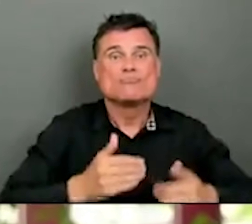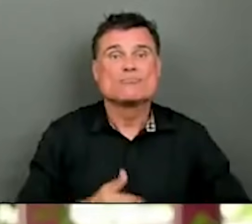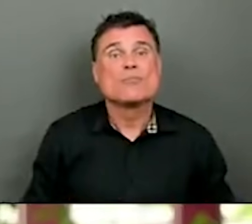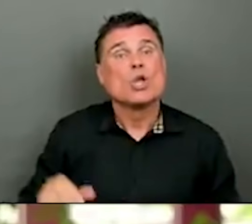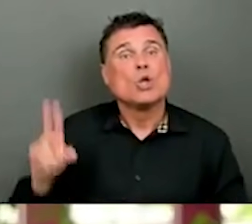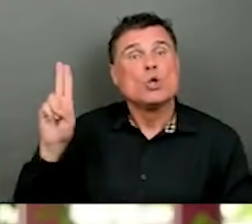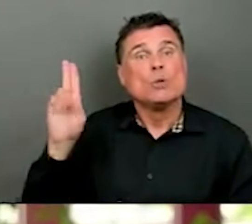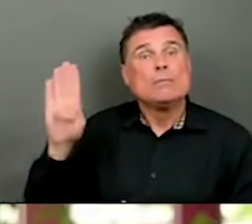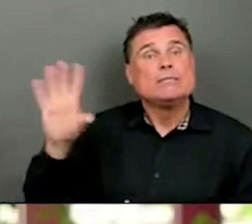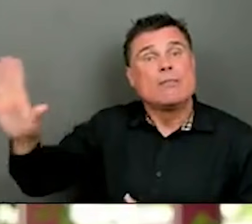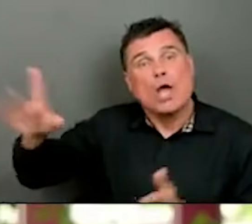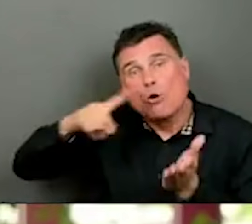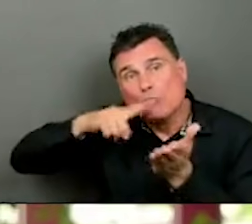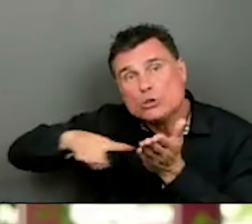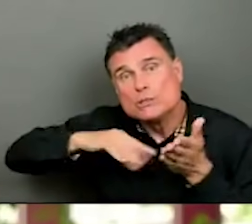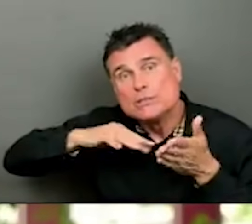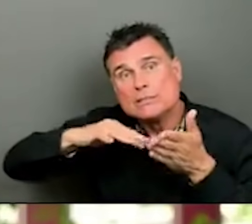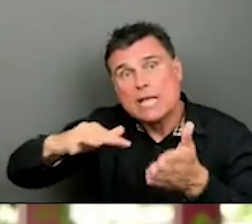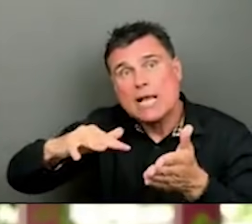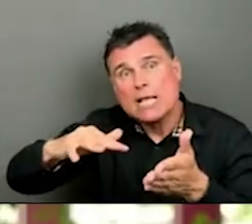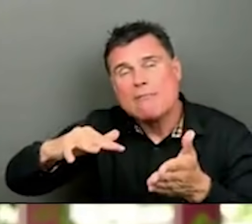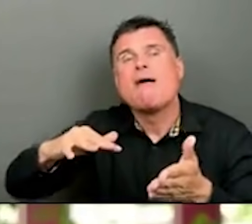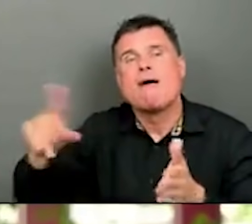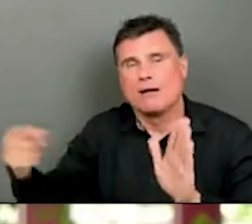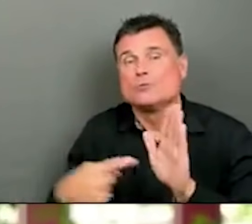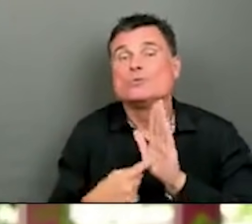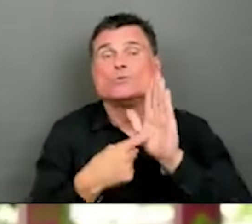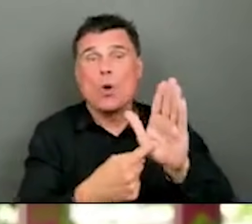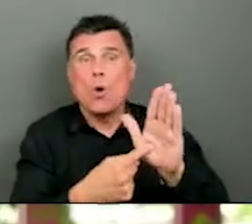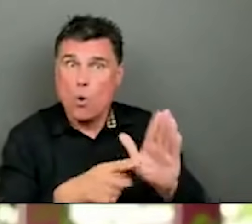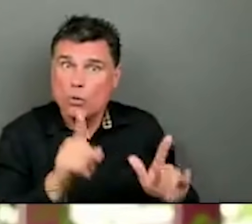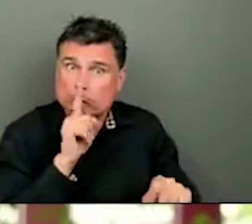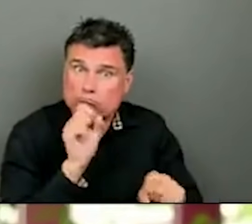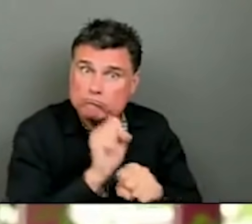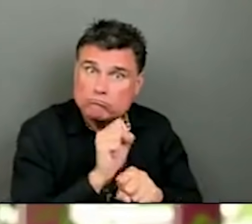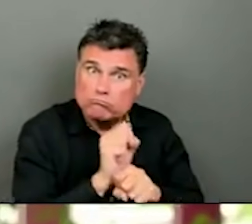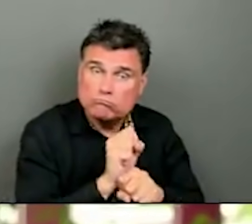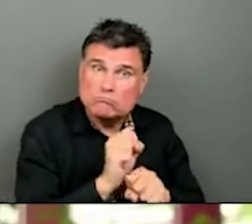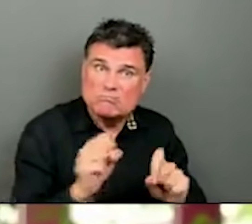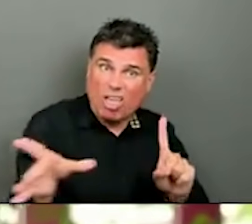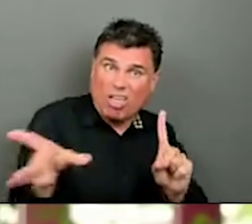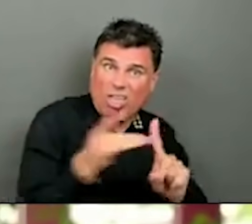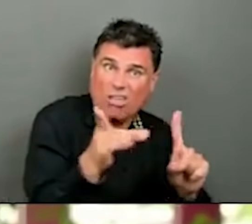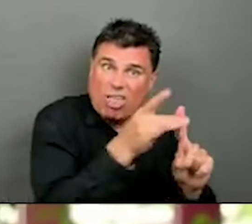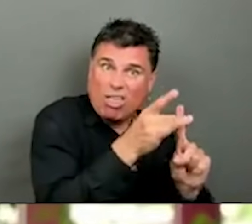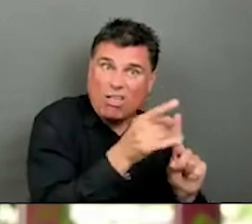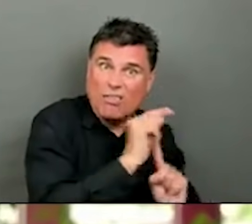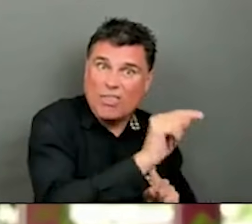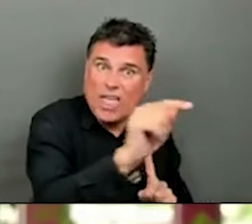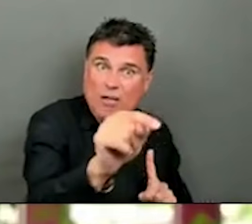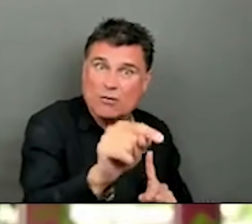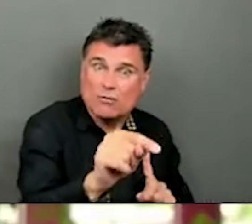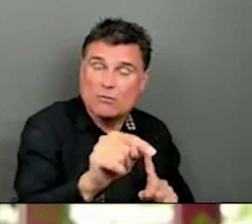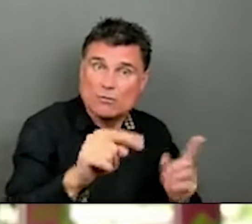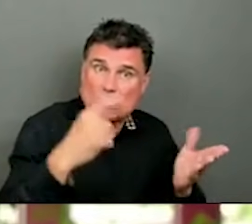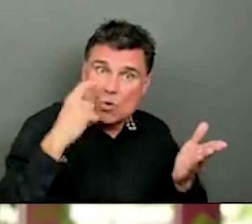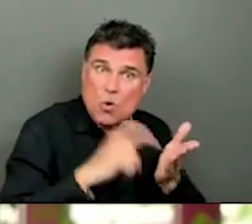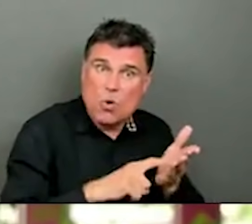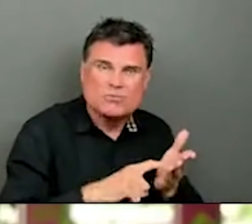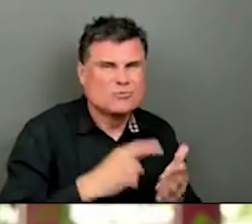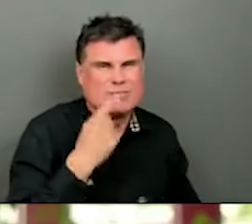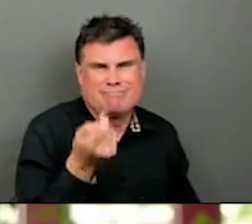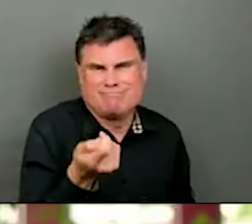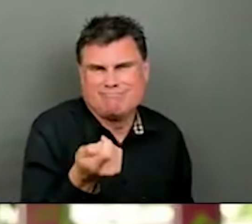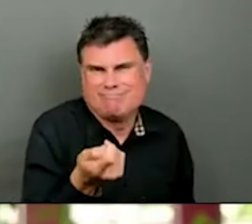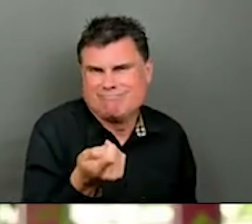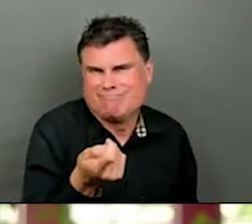seroprevalence, so it looks at whether there was infection, whether people noticed it or not, and it shows that that was very low and